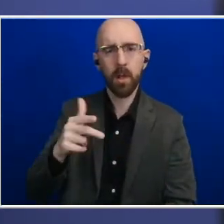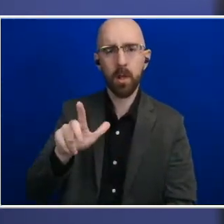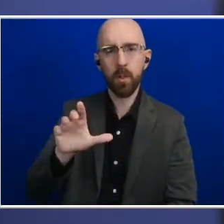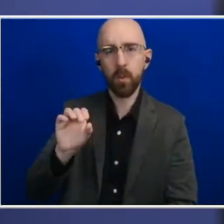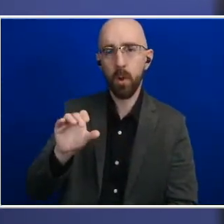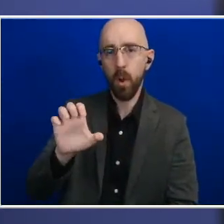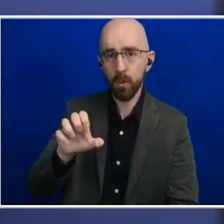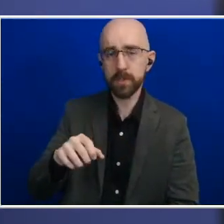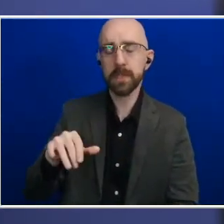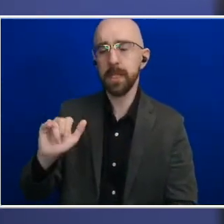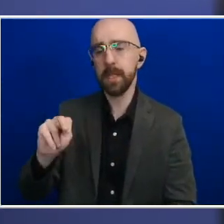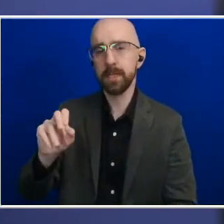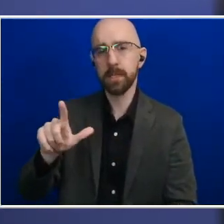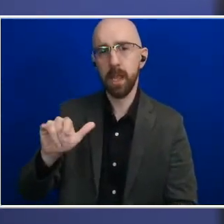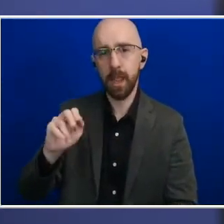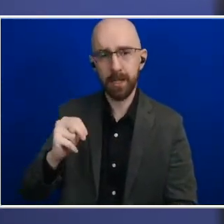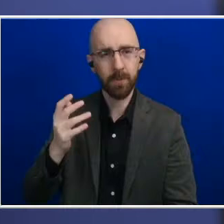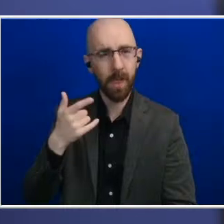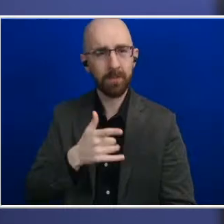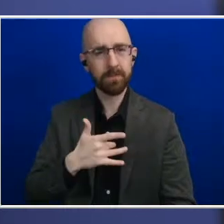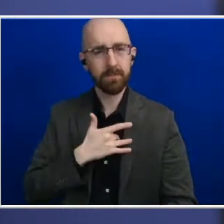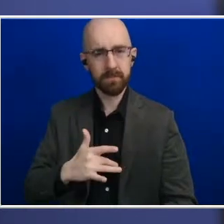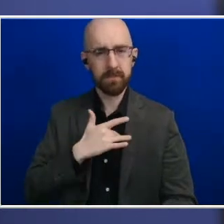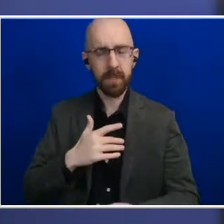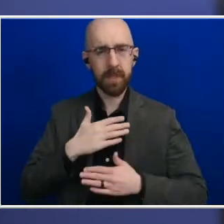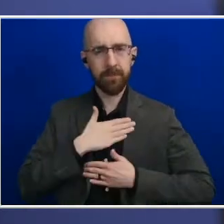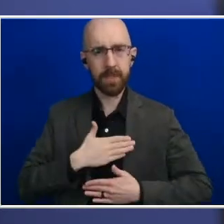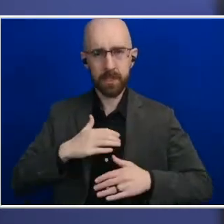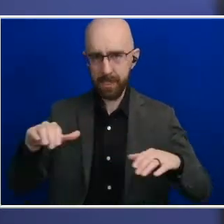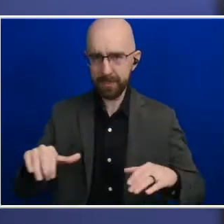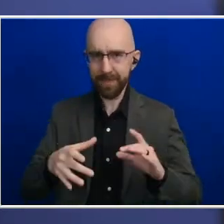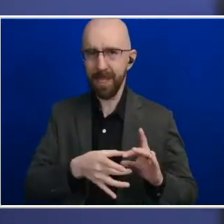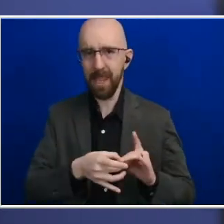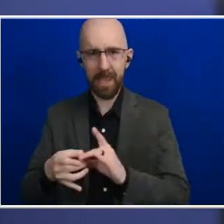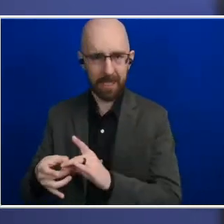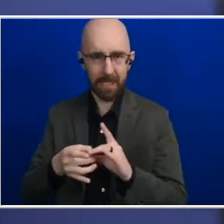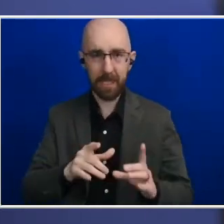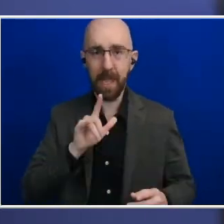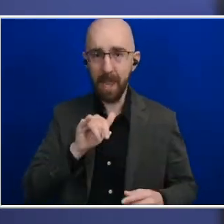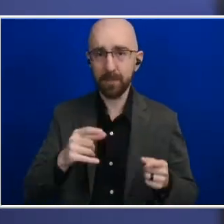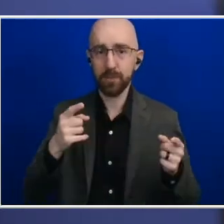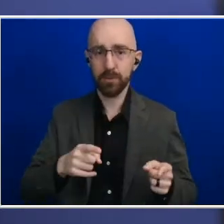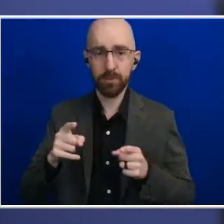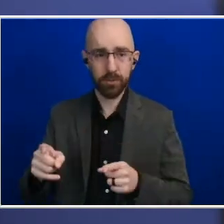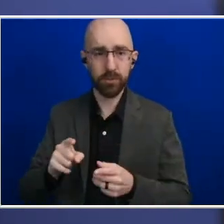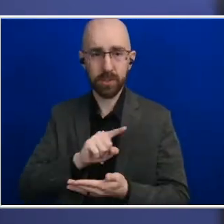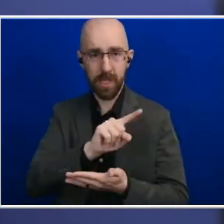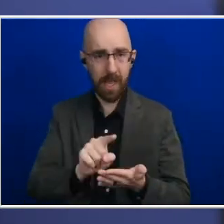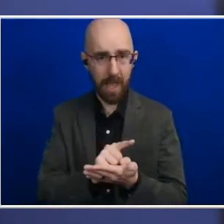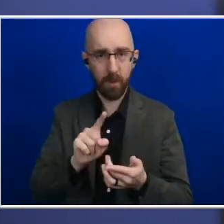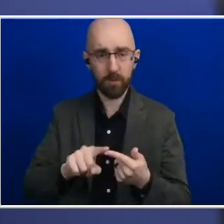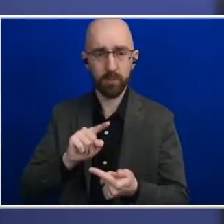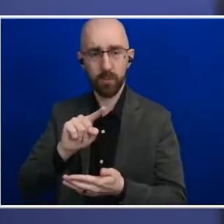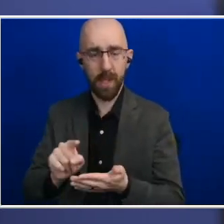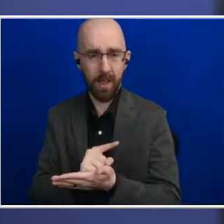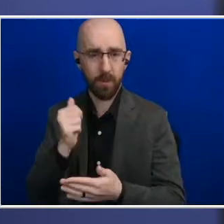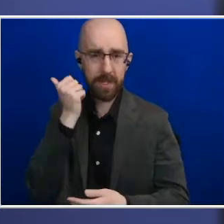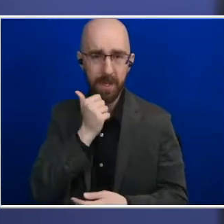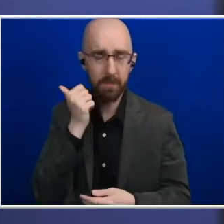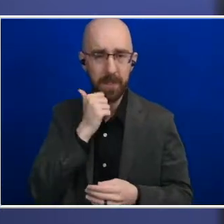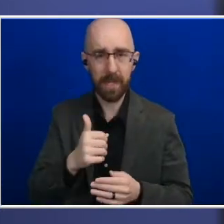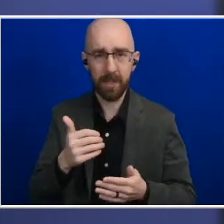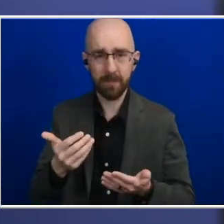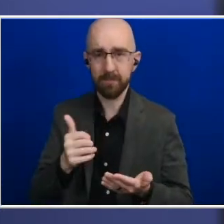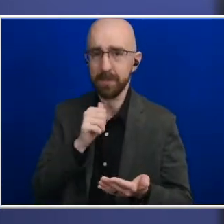insulin sensitivity and physical activity are so tightly linked. And it actually occurs on an hour-to-hour, daily, day-by-day basis. It's not something that you